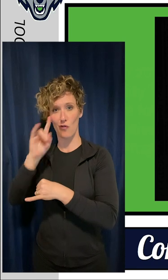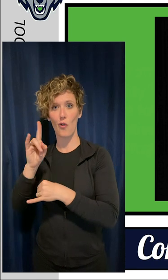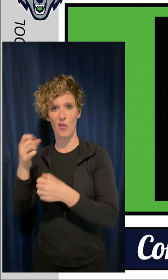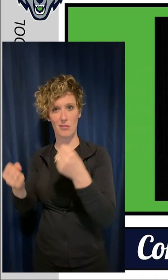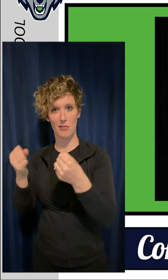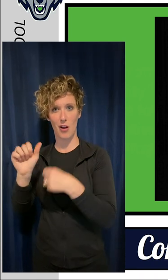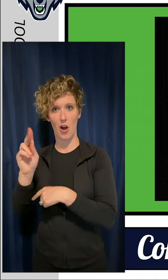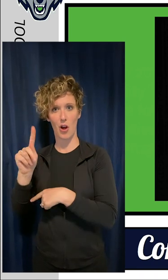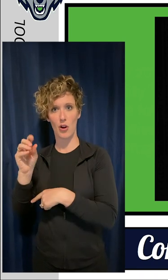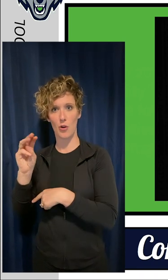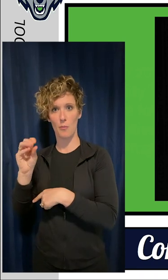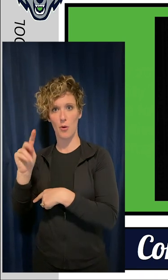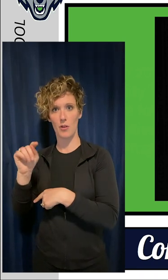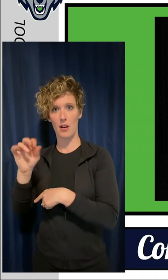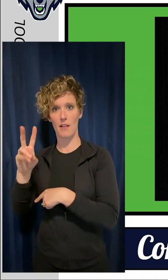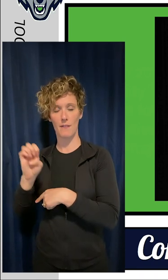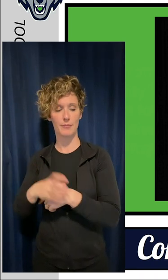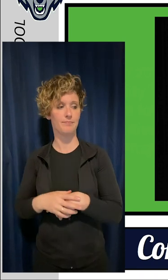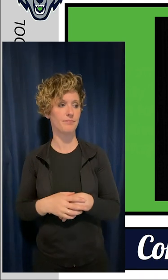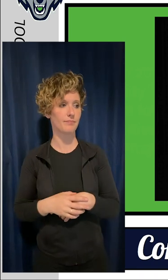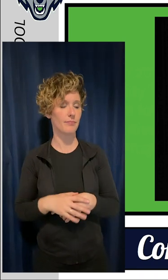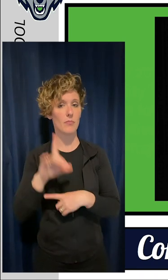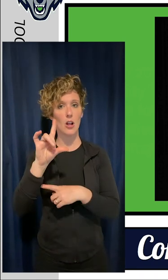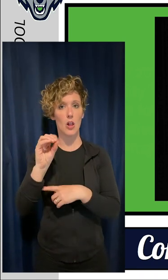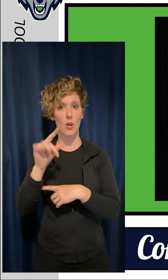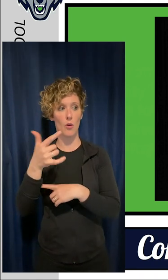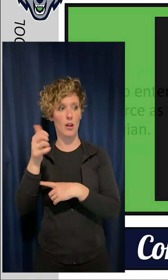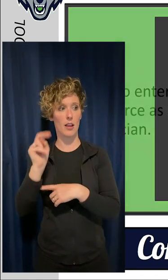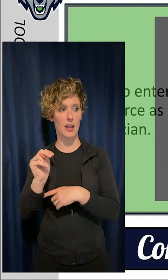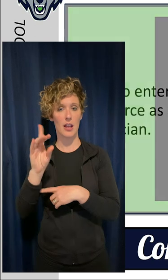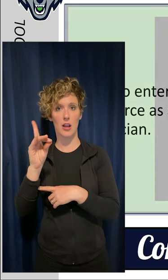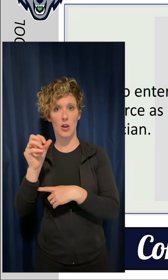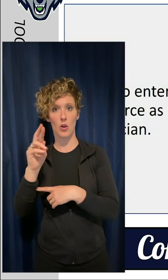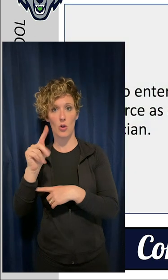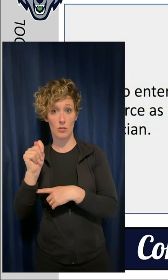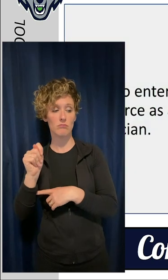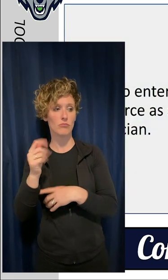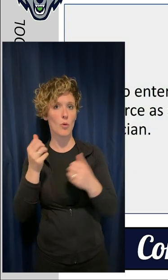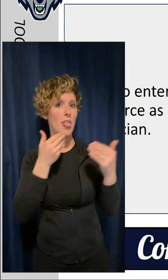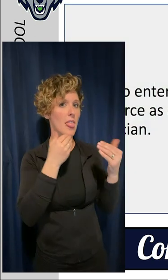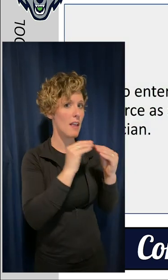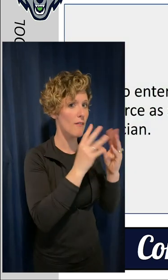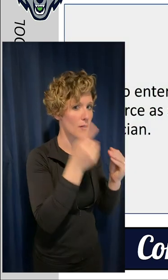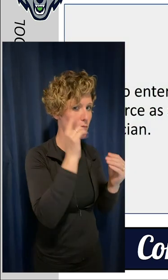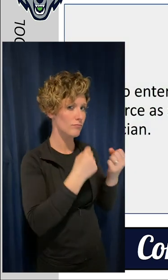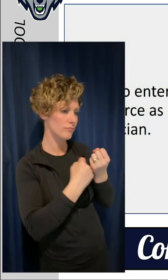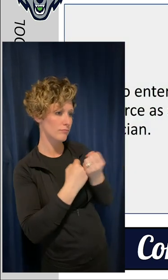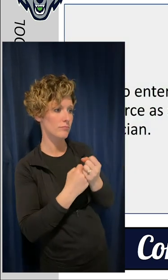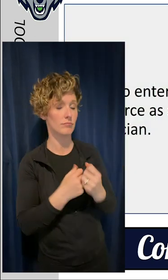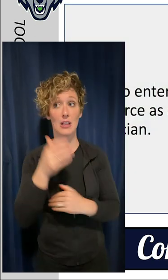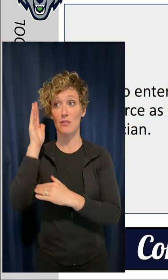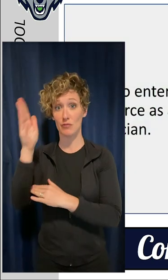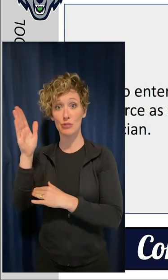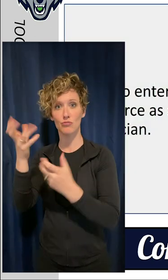Logan Van Dort would like to thank his family for all of their support. And in the future, Logan plans to enter the workforce as an